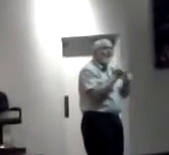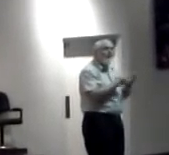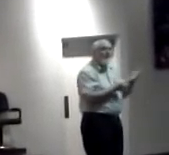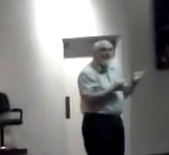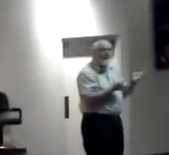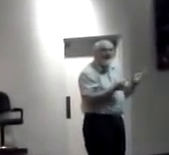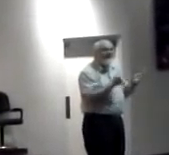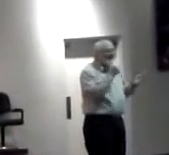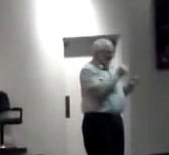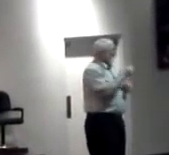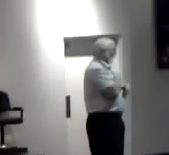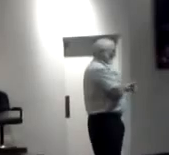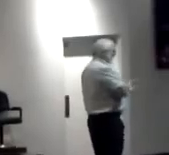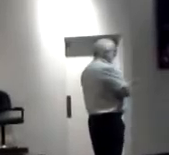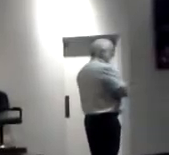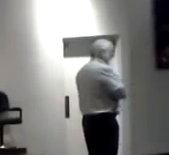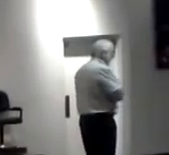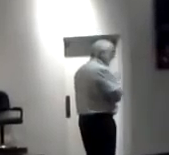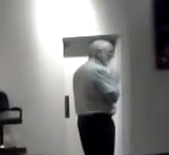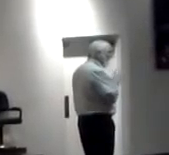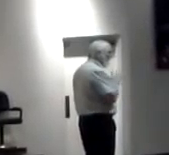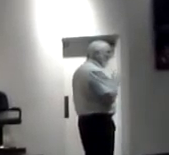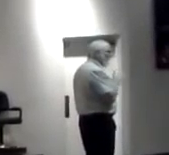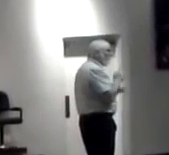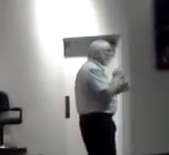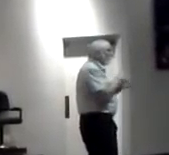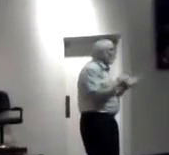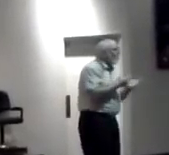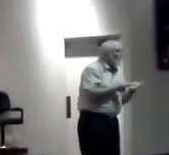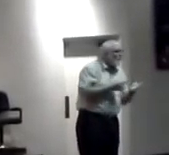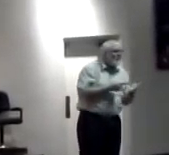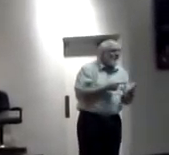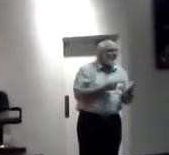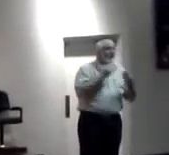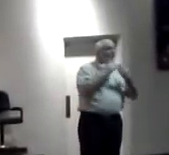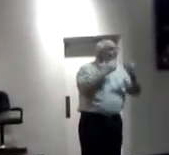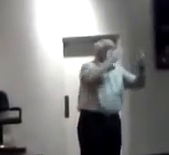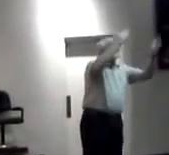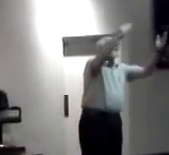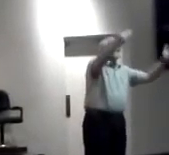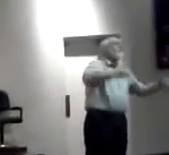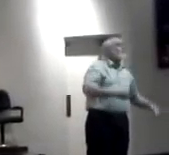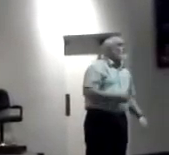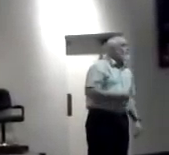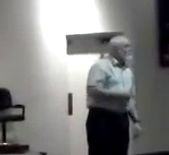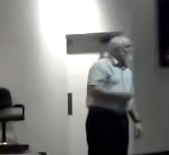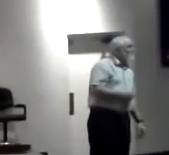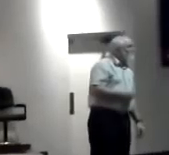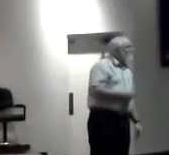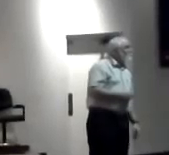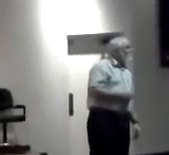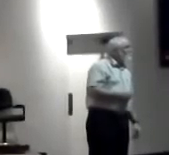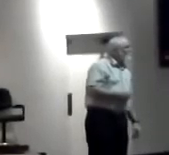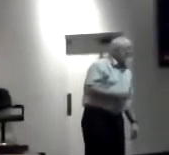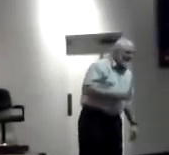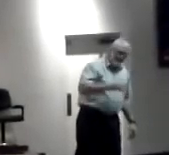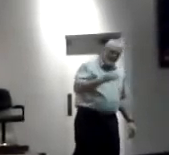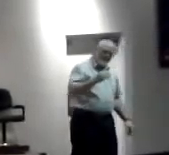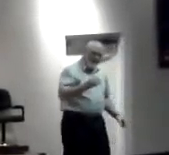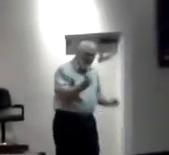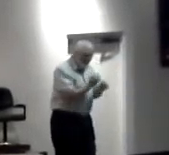Not complaining, per se, but with what? Thanksgiving. Thanksgiving. I mean, making